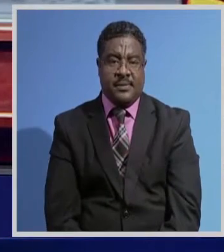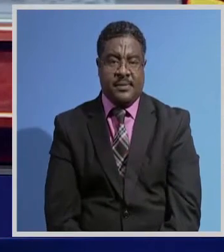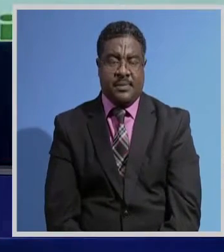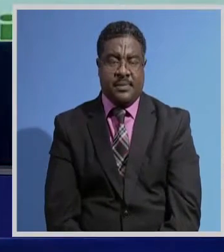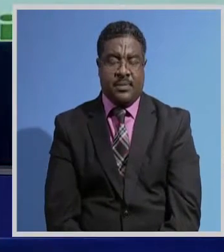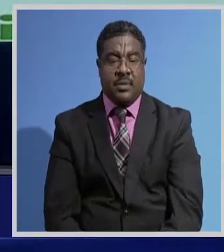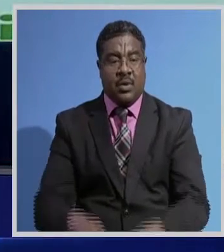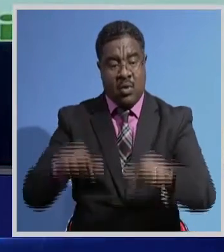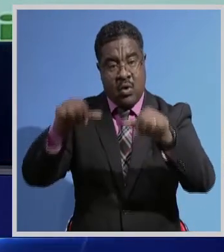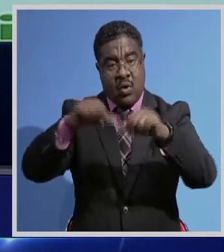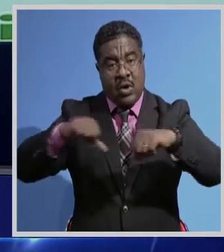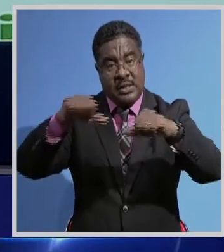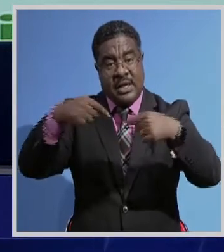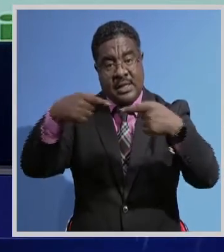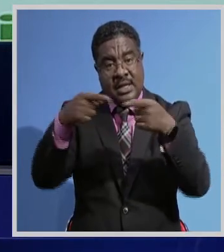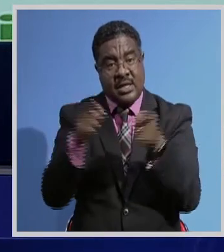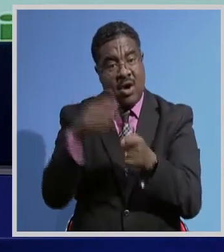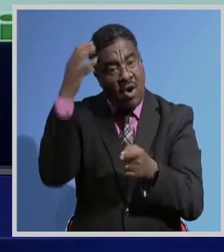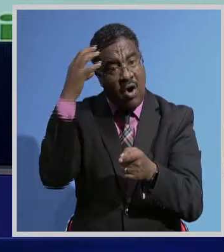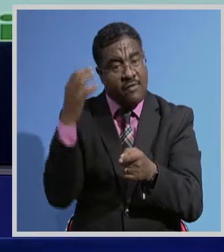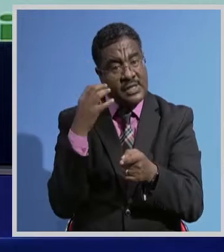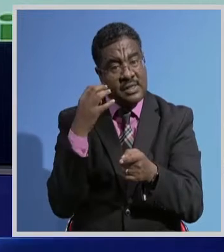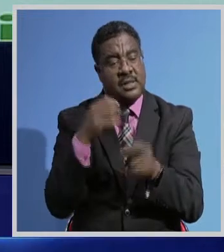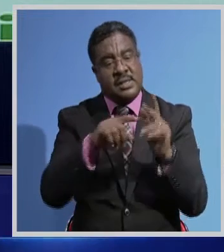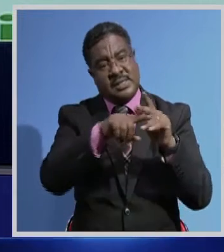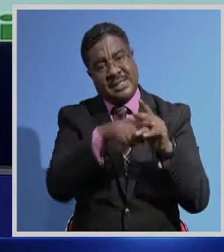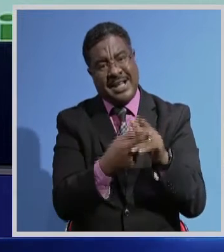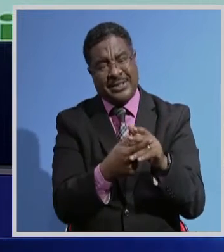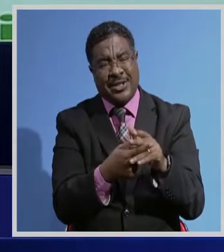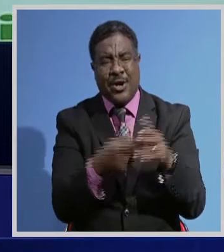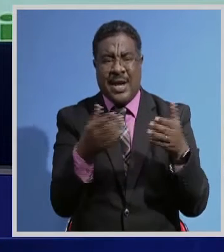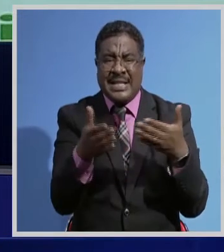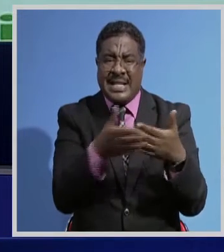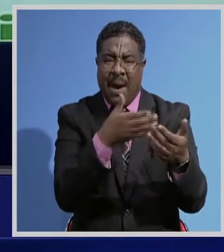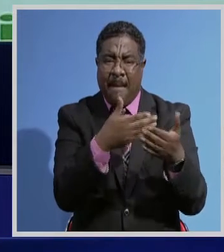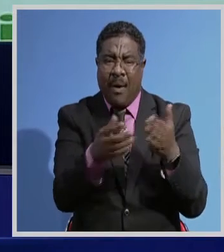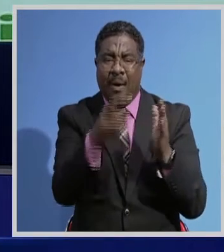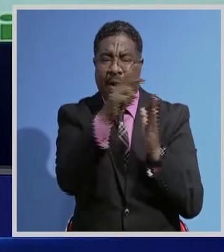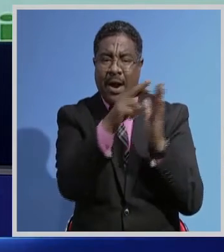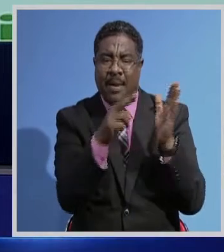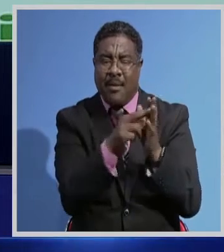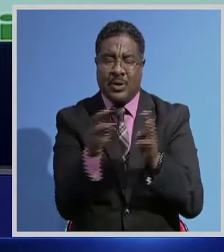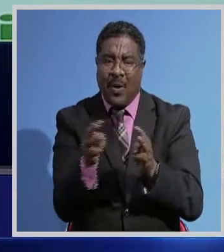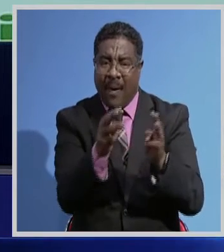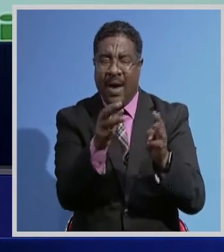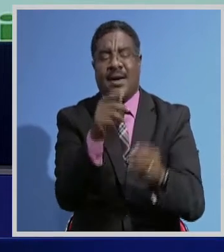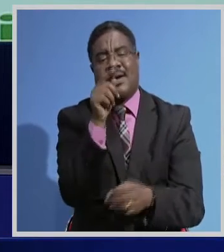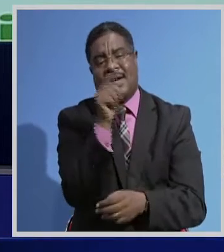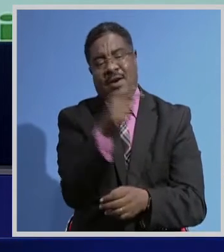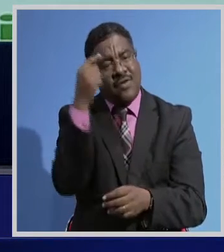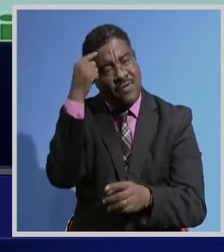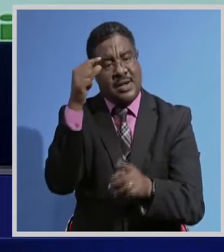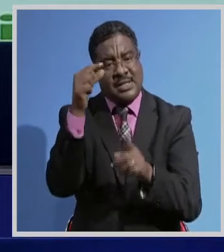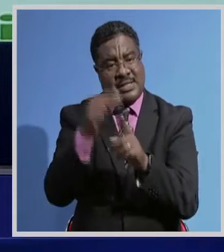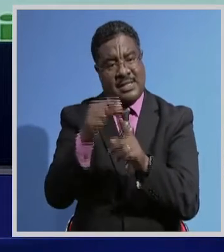Now, the Auditor General's office has launched the Simplified Auditor General's report for the financial year ended 31st December